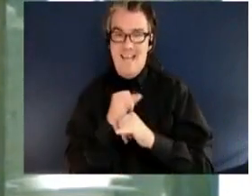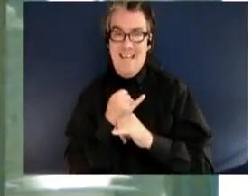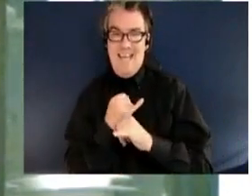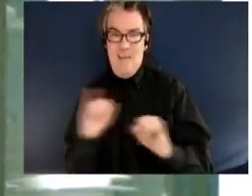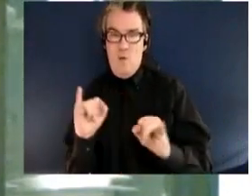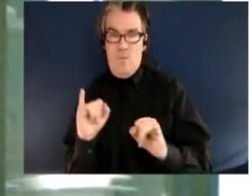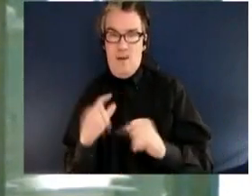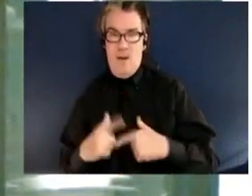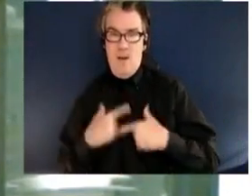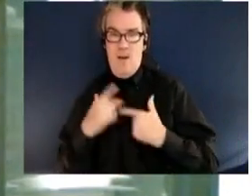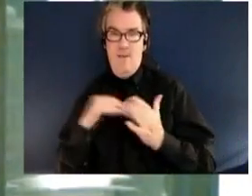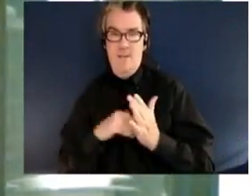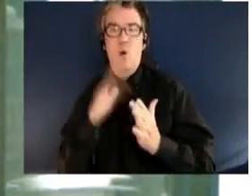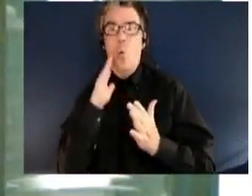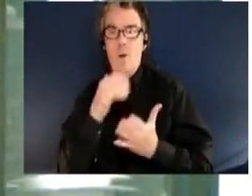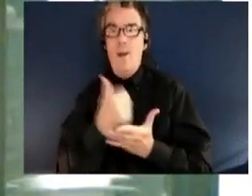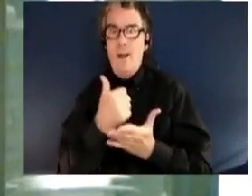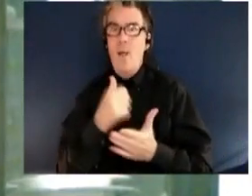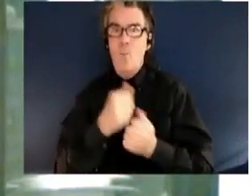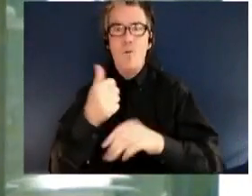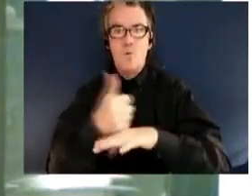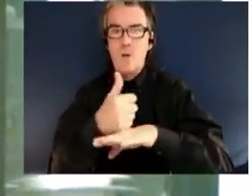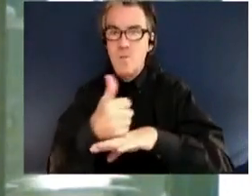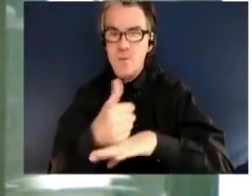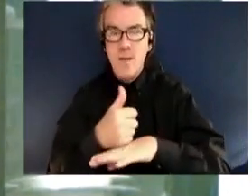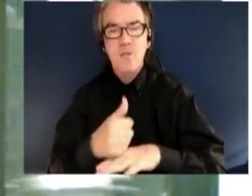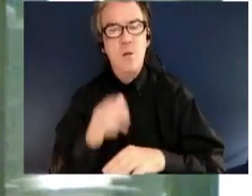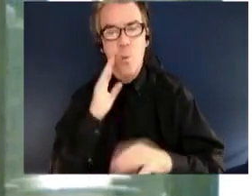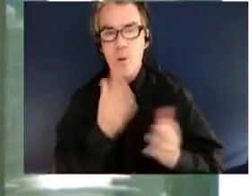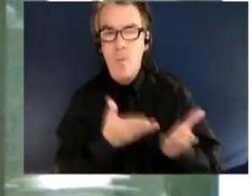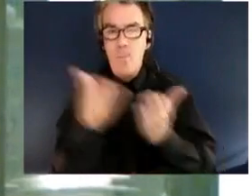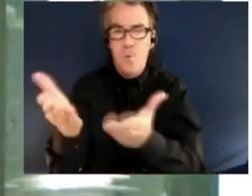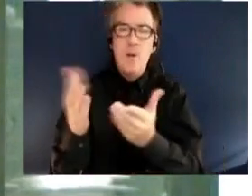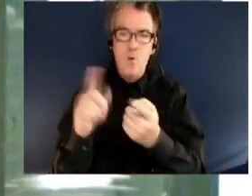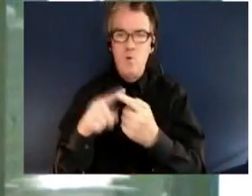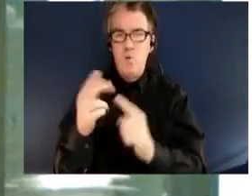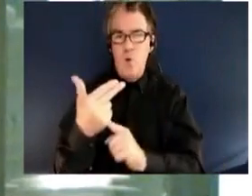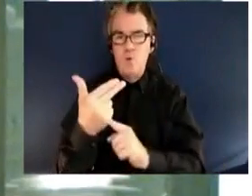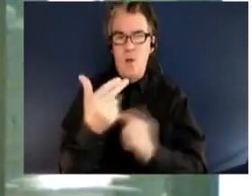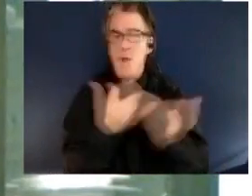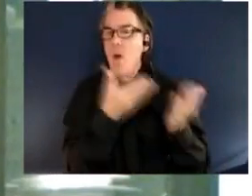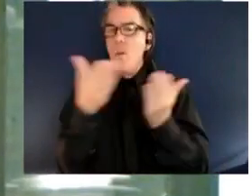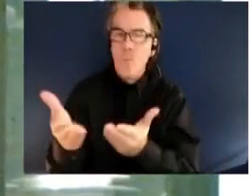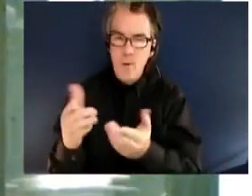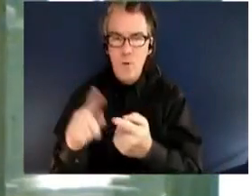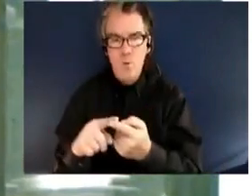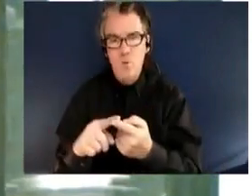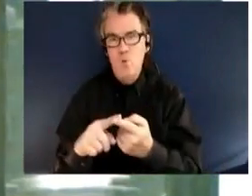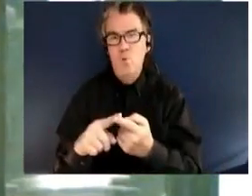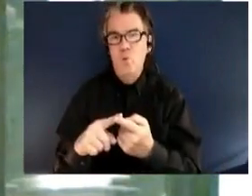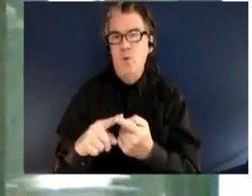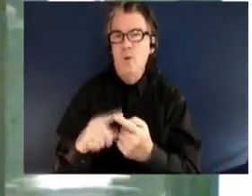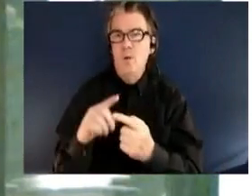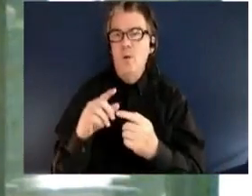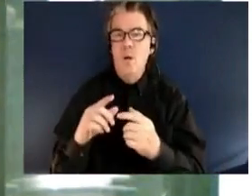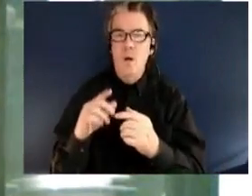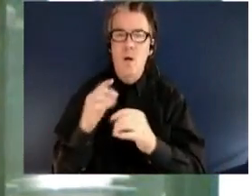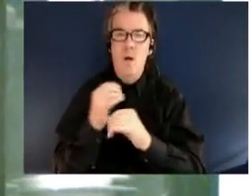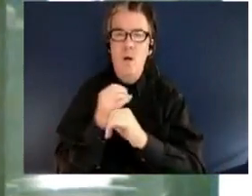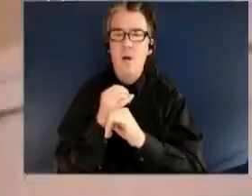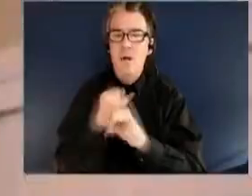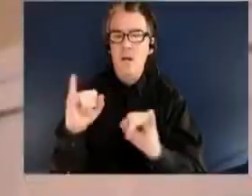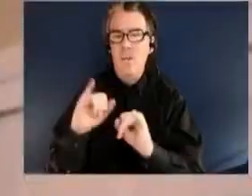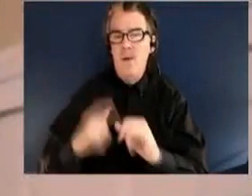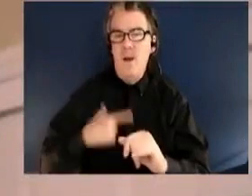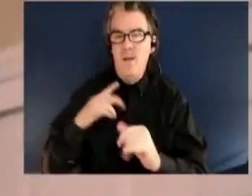partners to get the resources needed to get through this public safety power shutoff. All right, and